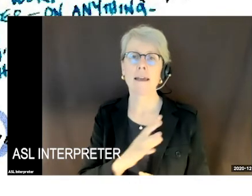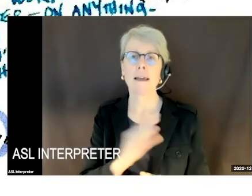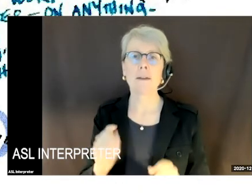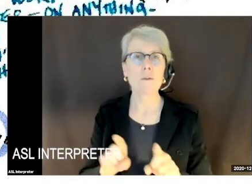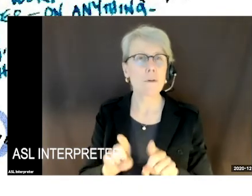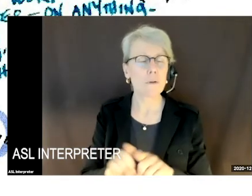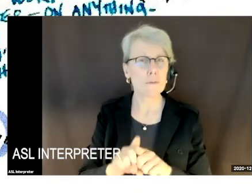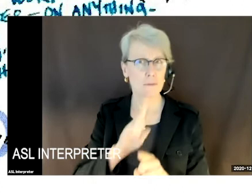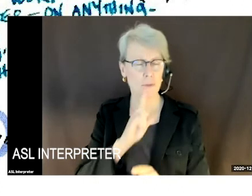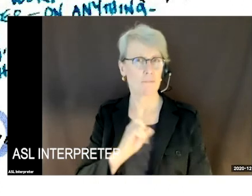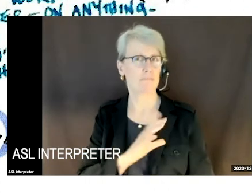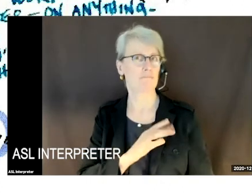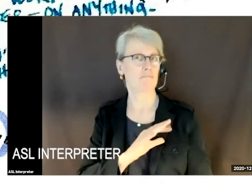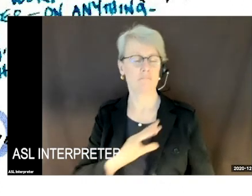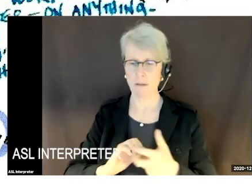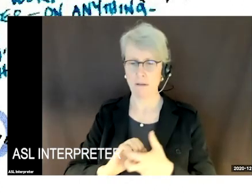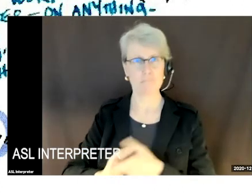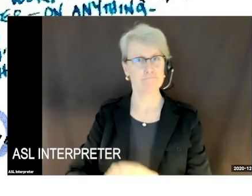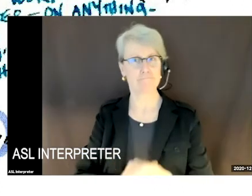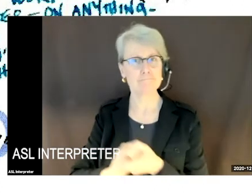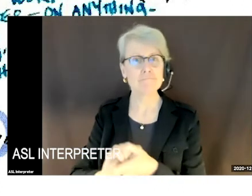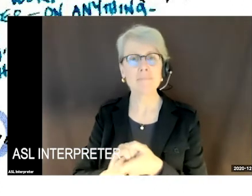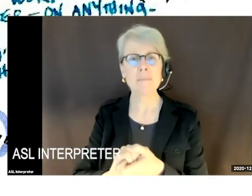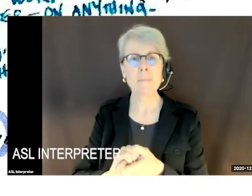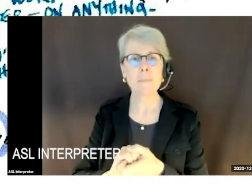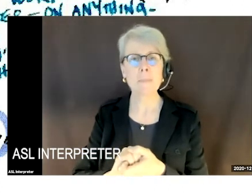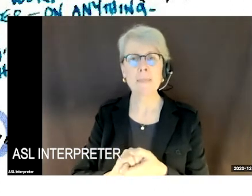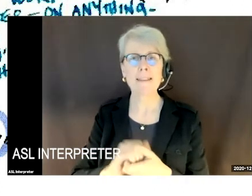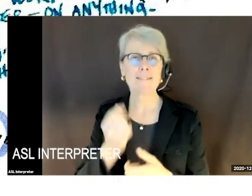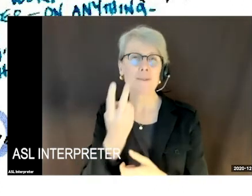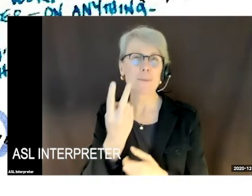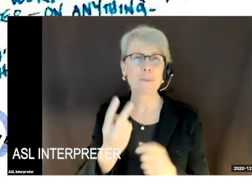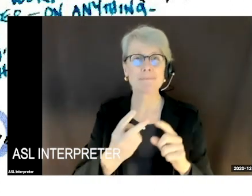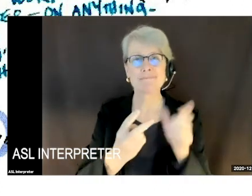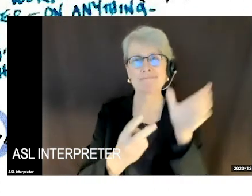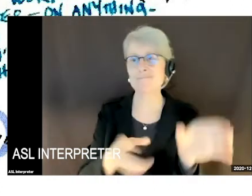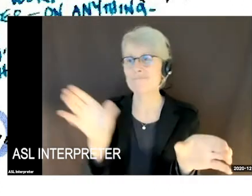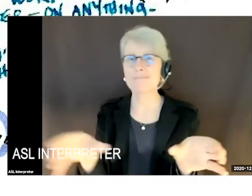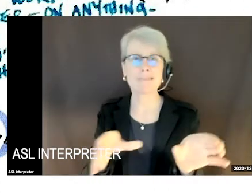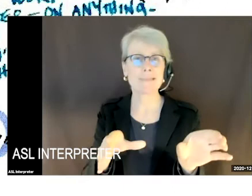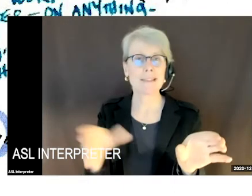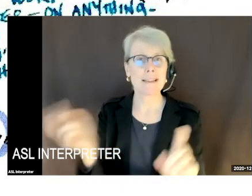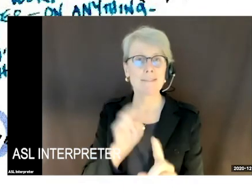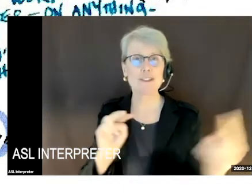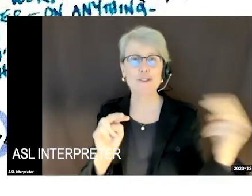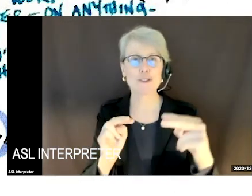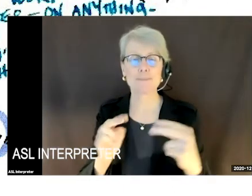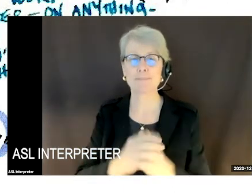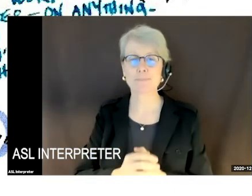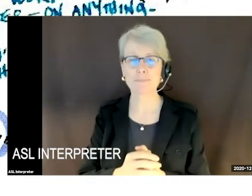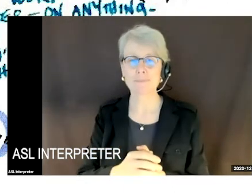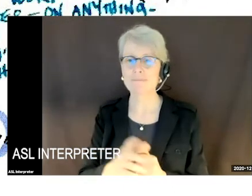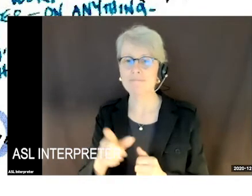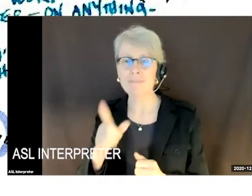they're perceived to have no voice or no ability. I was also really taken by this idea of collaborating